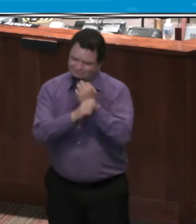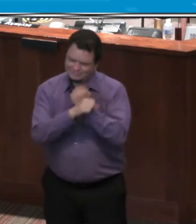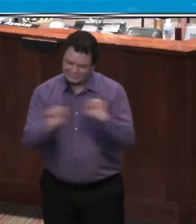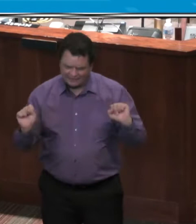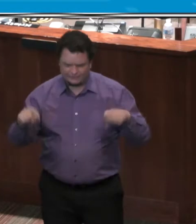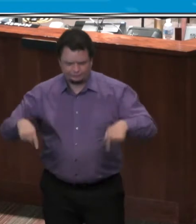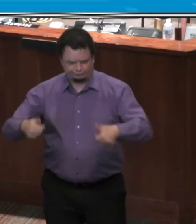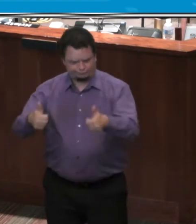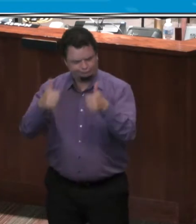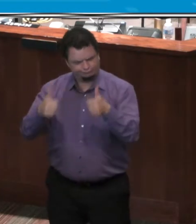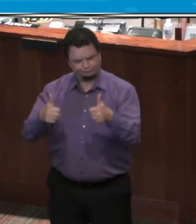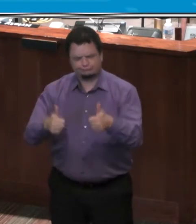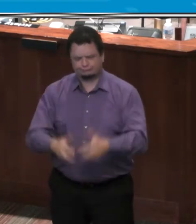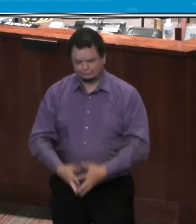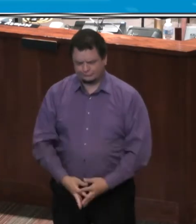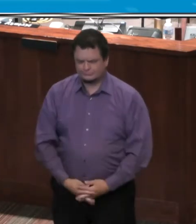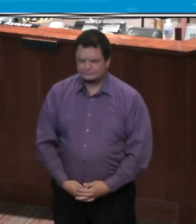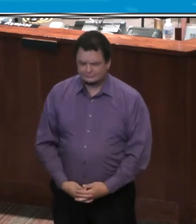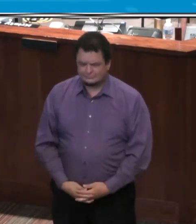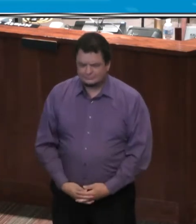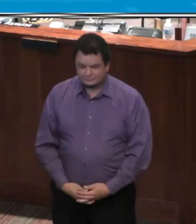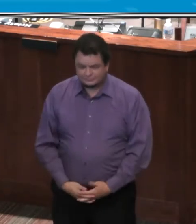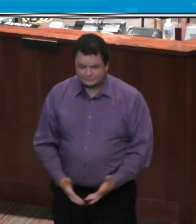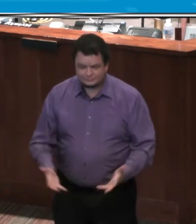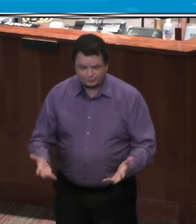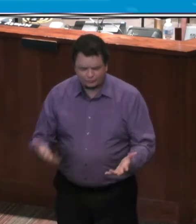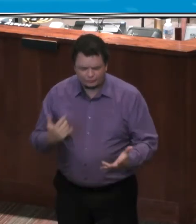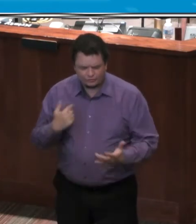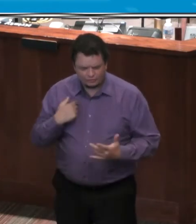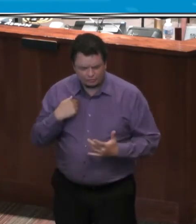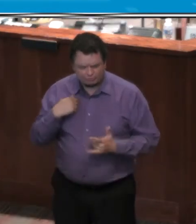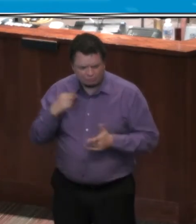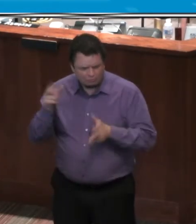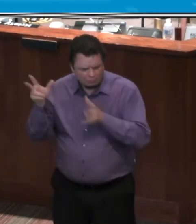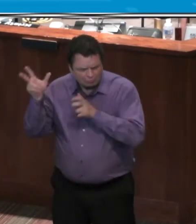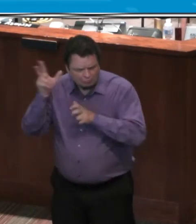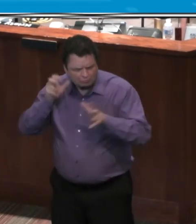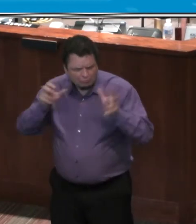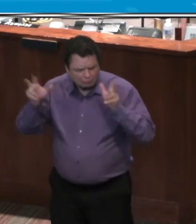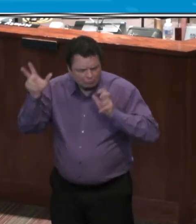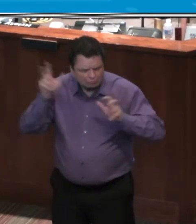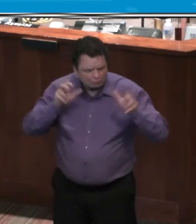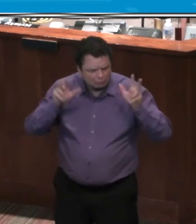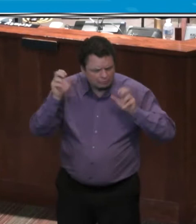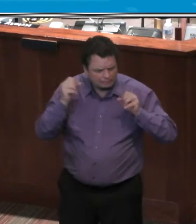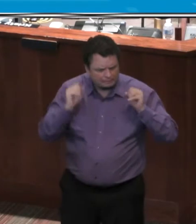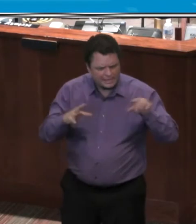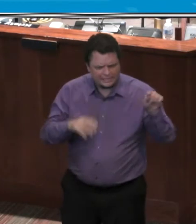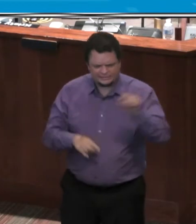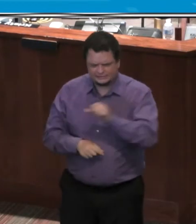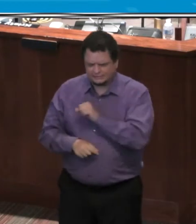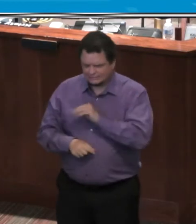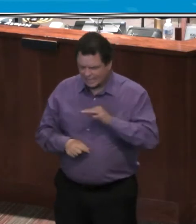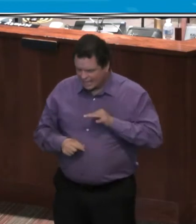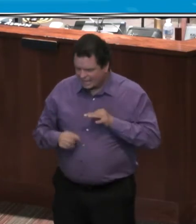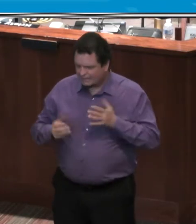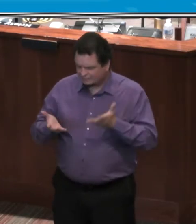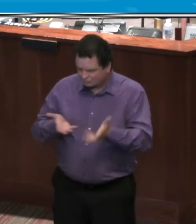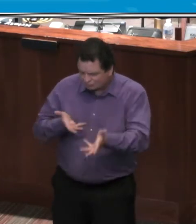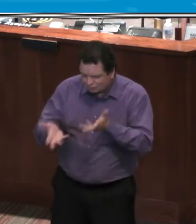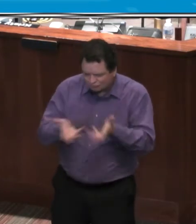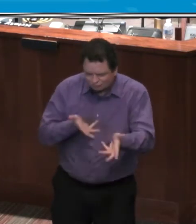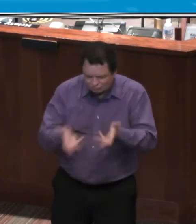staff that they feel like they've had a direct line to the health department and good guidance in developing their plan. So I know that doesn't